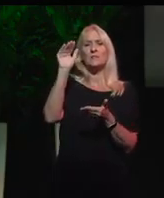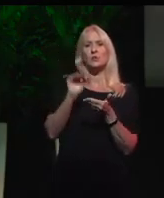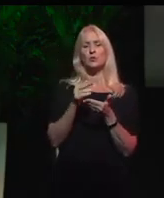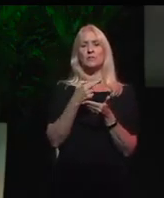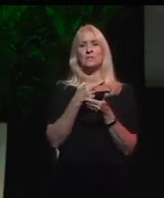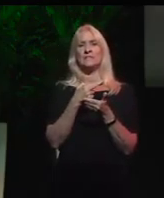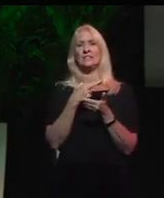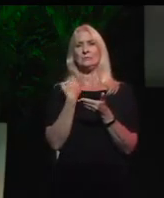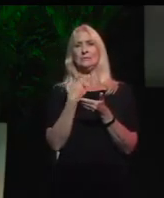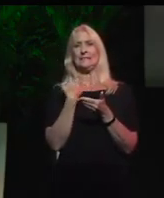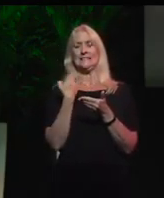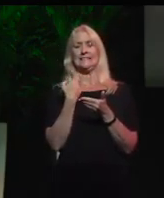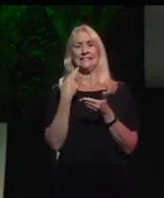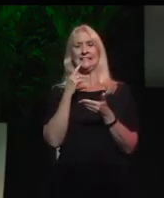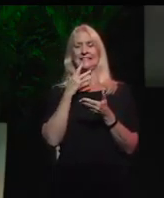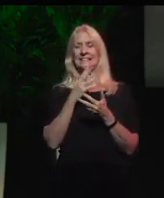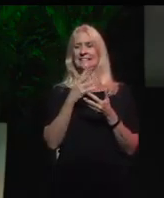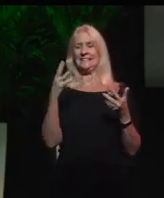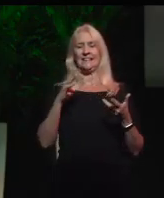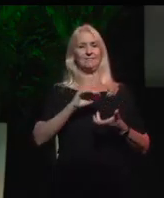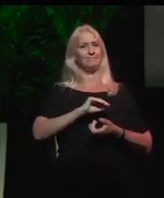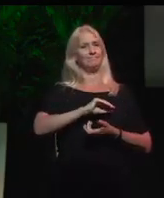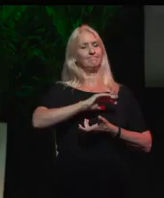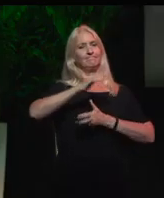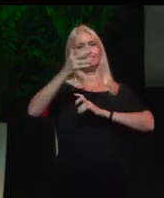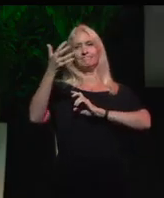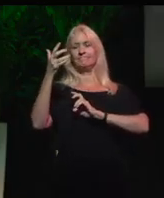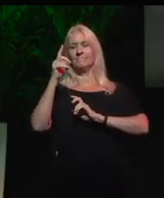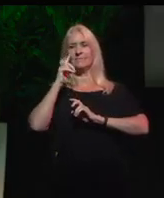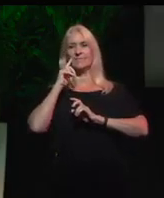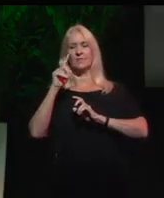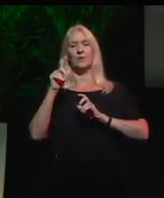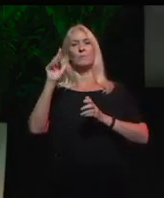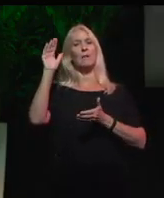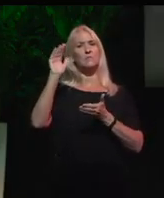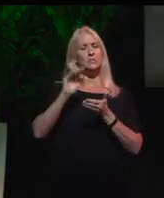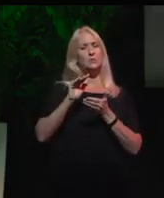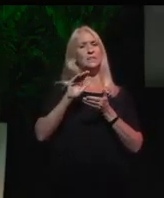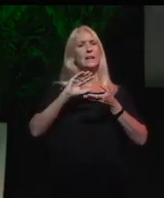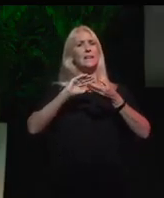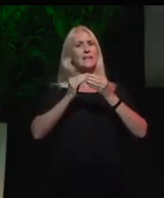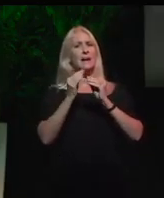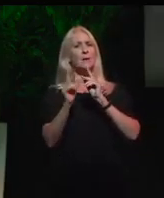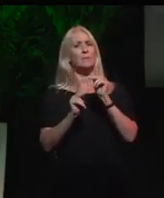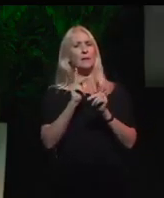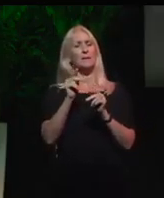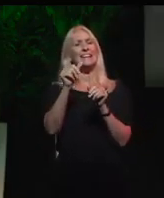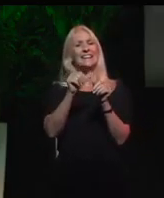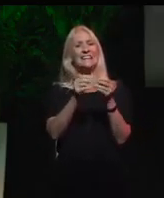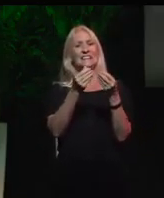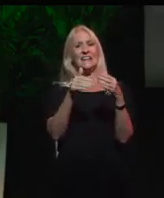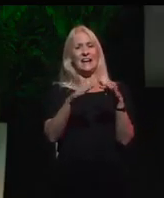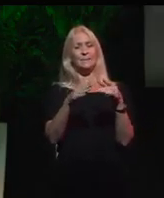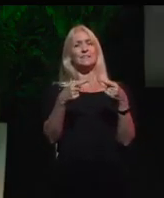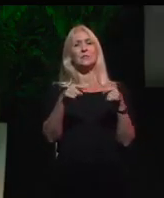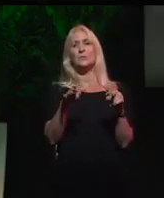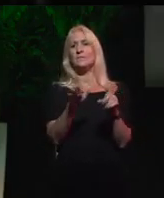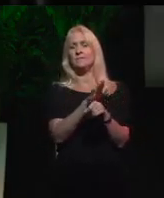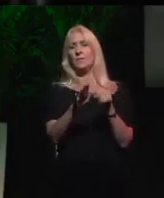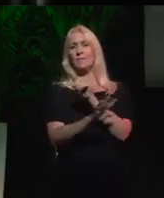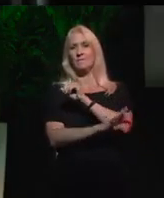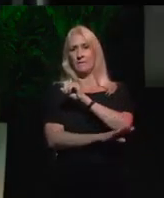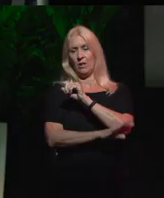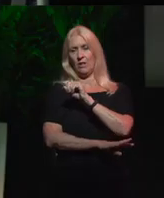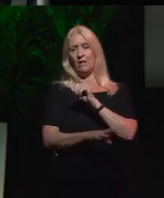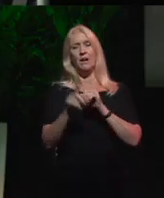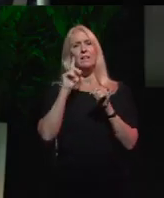of large-scale disruptions to the semester for those classes by reducing the population on each campus throughout the fall. I believe